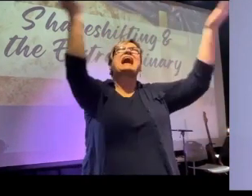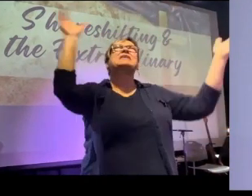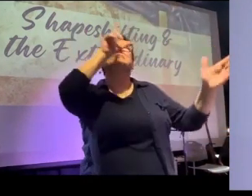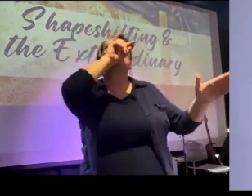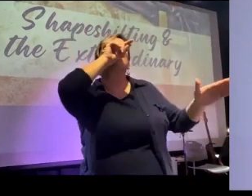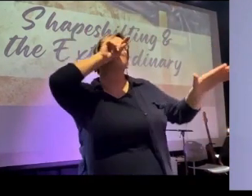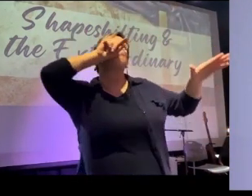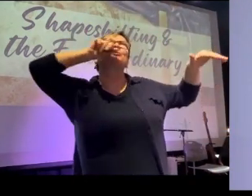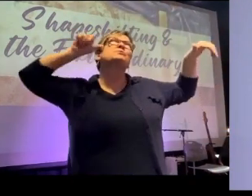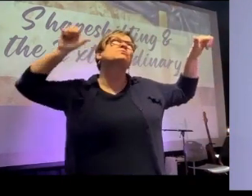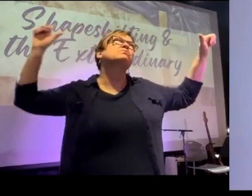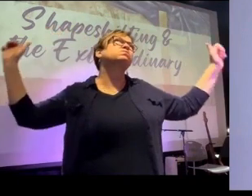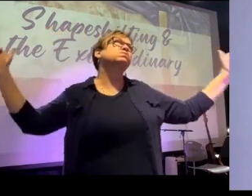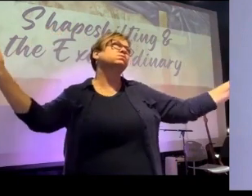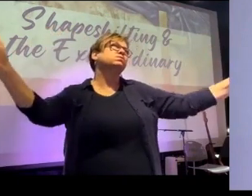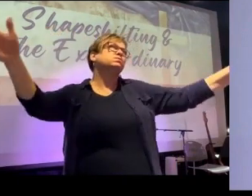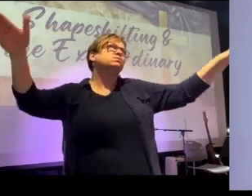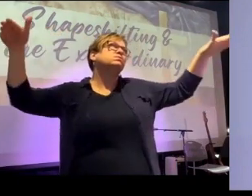wings spread,